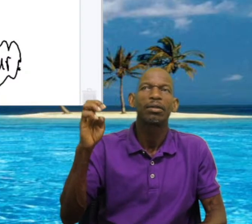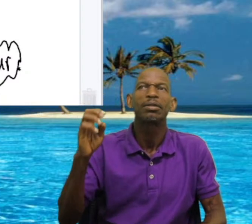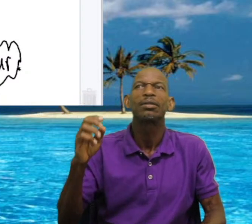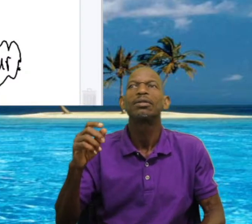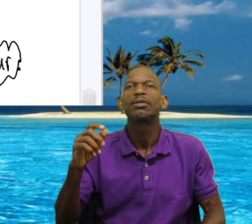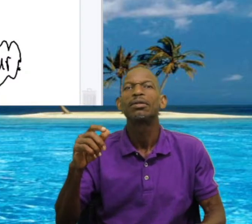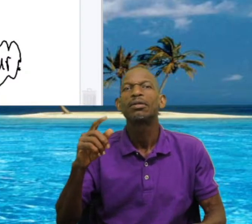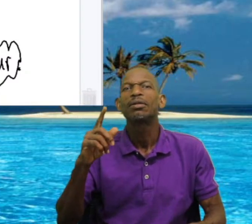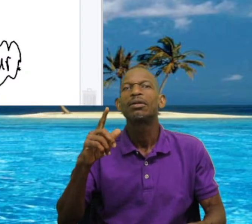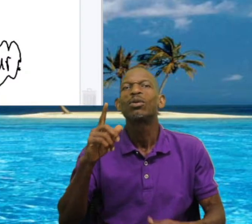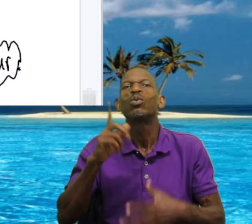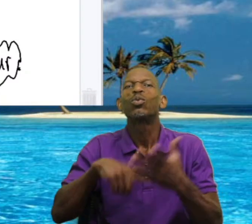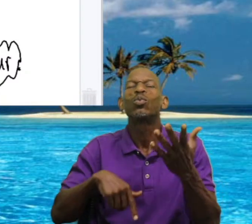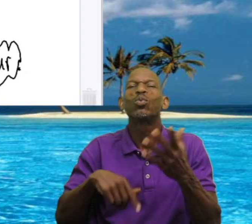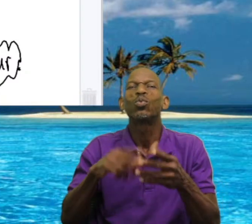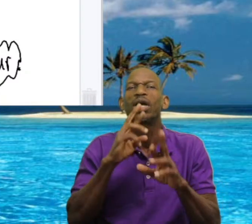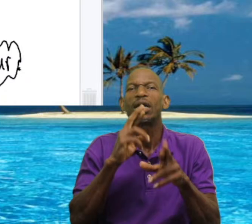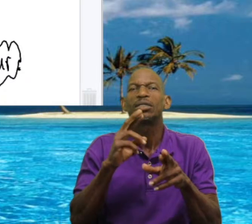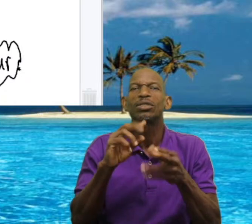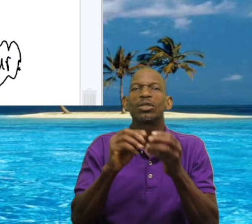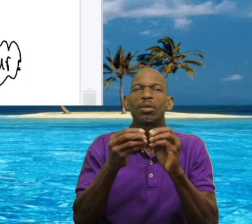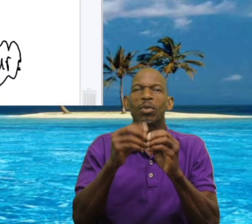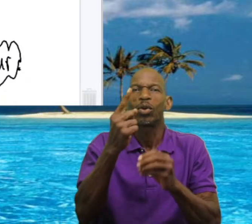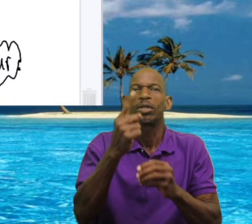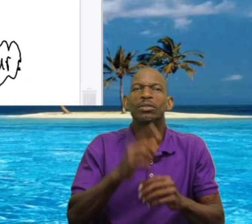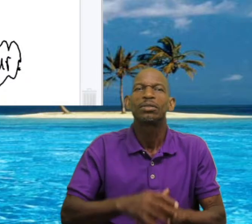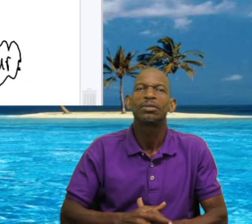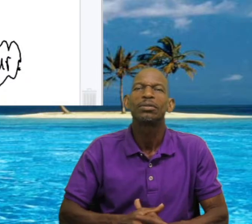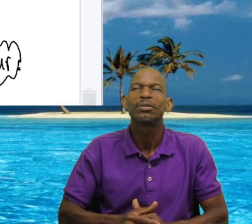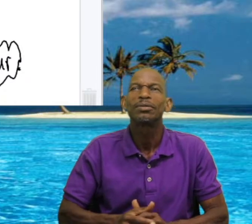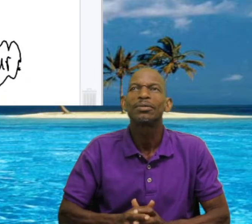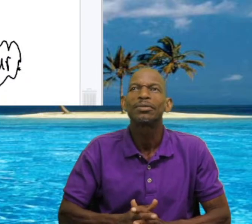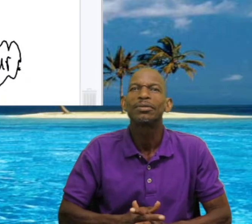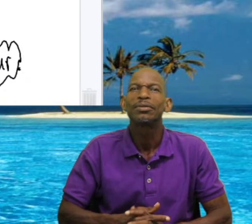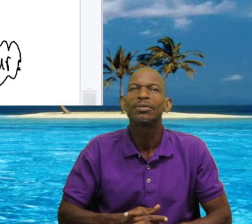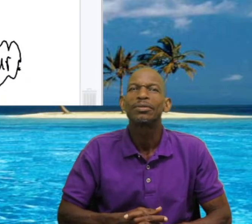Want to tell me the first answer, number 1?